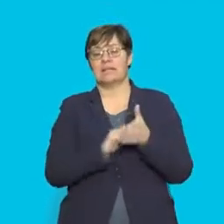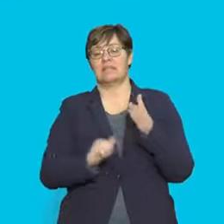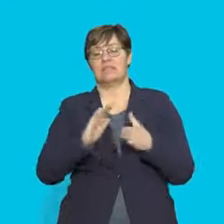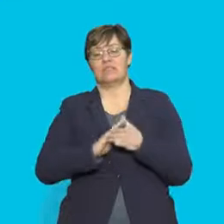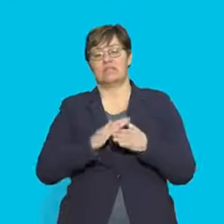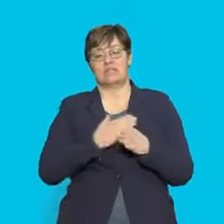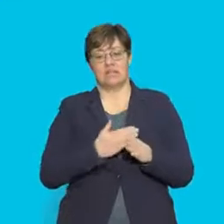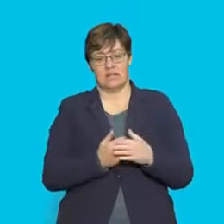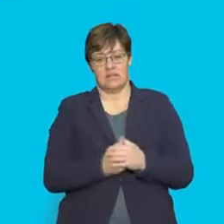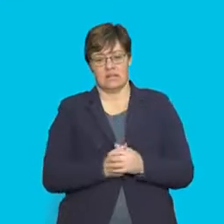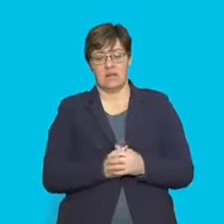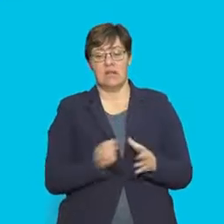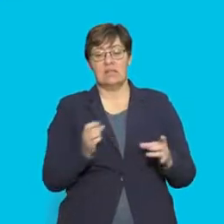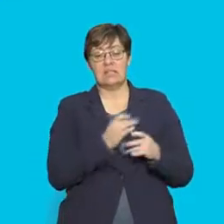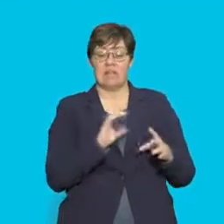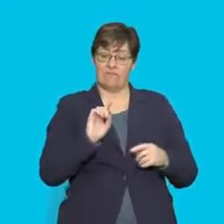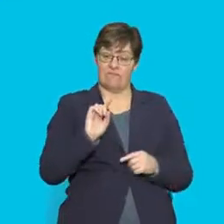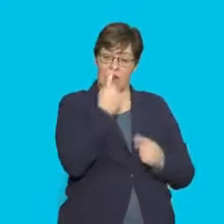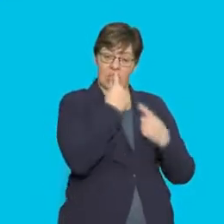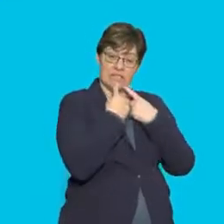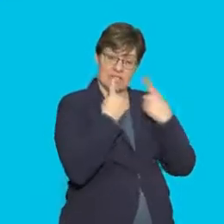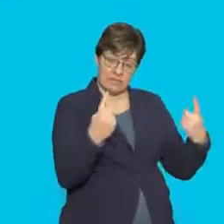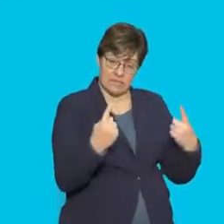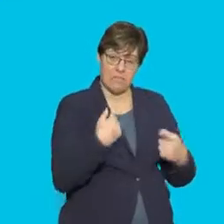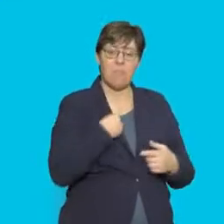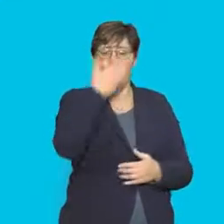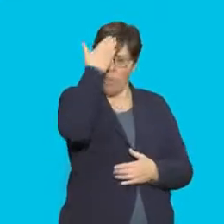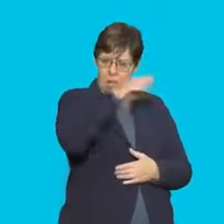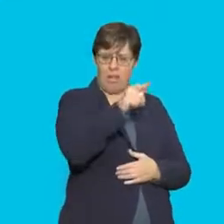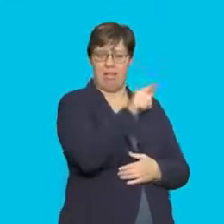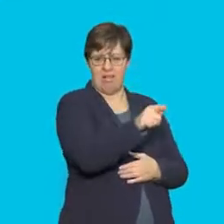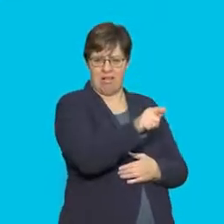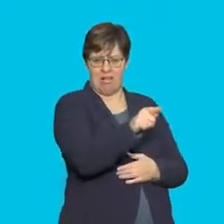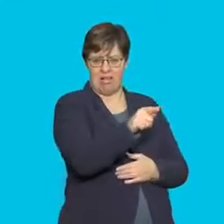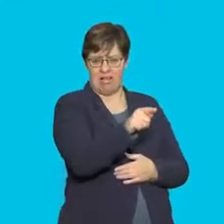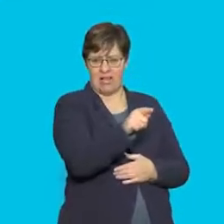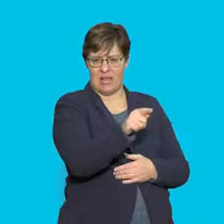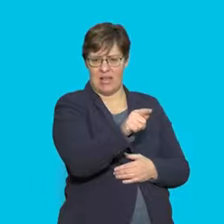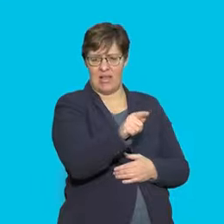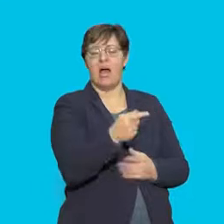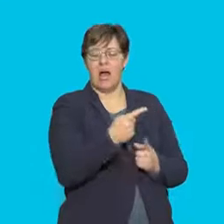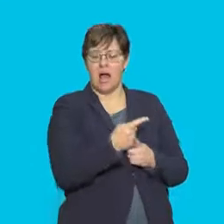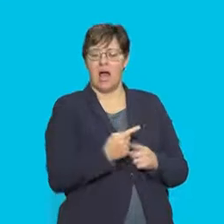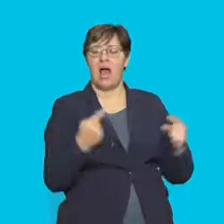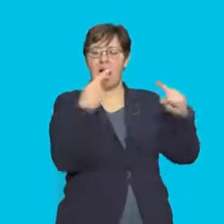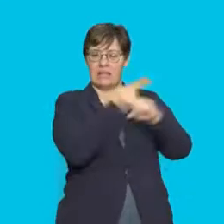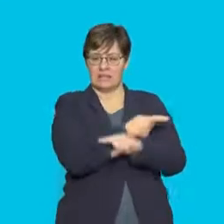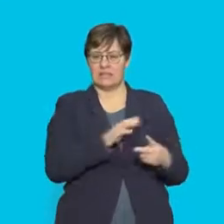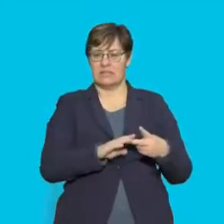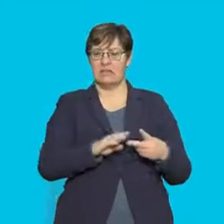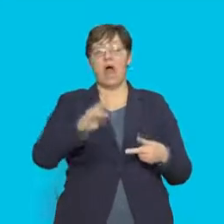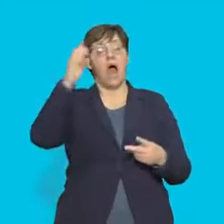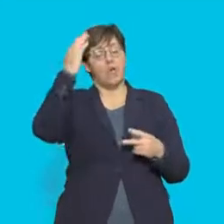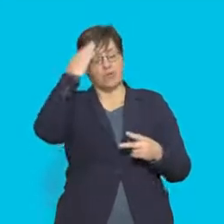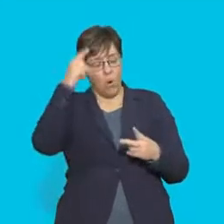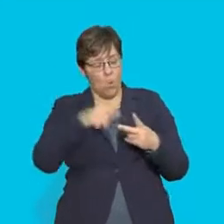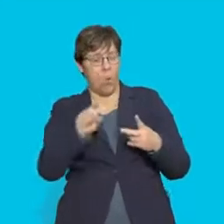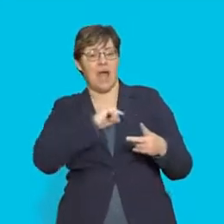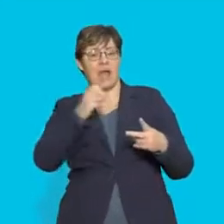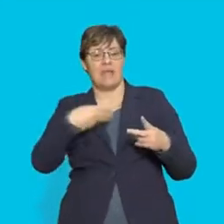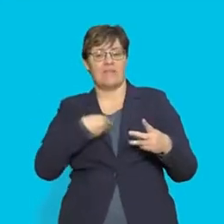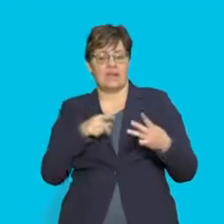deductive reasoning of, I started with the first statement of I know this, alternate. I know this, I am